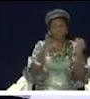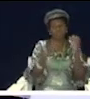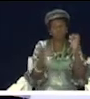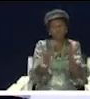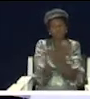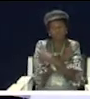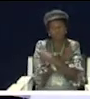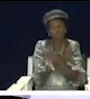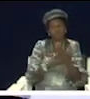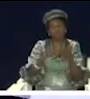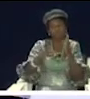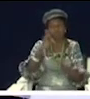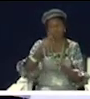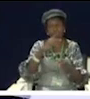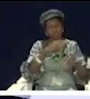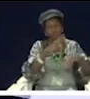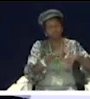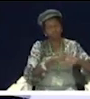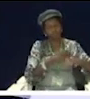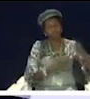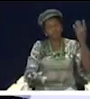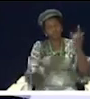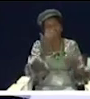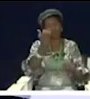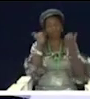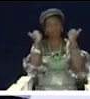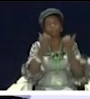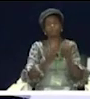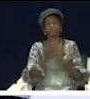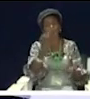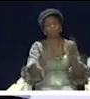can be on the consuming fire side of God and be a winner.